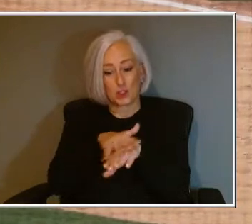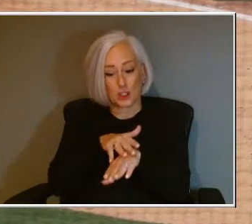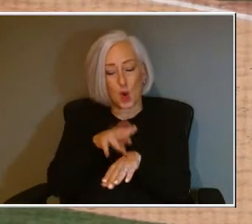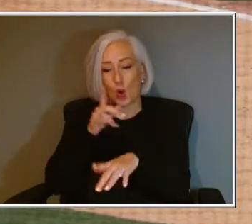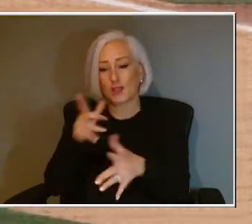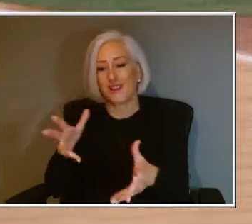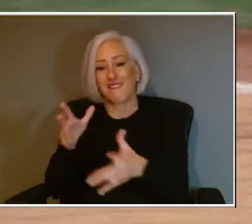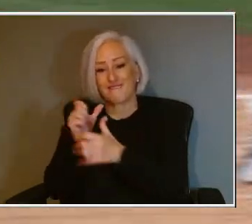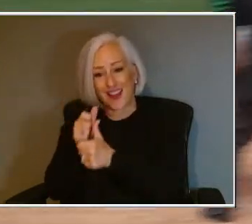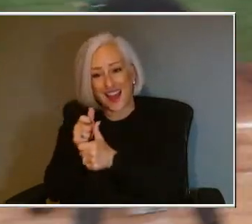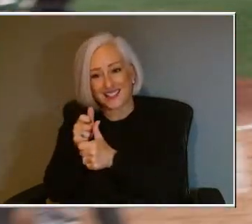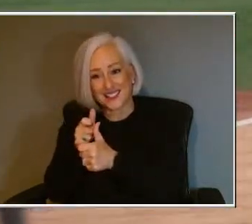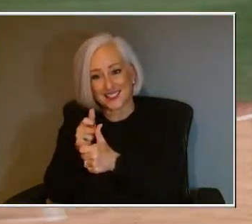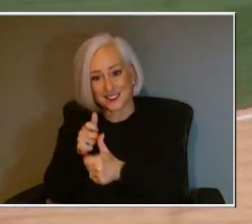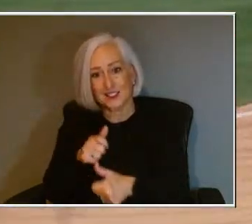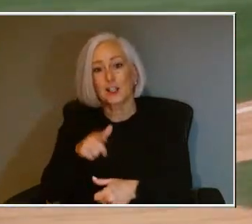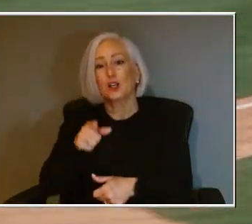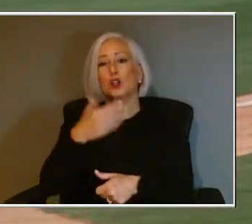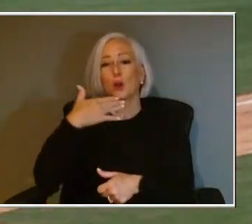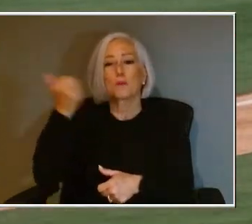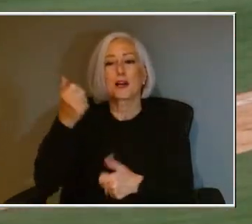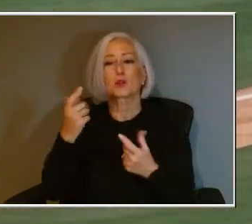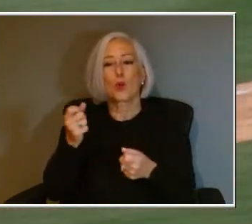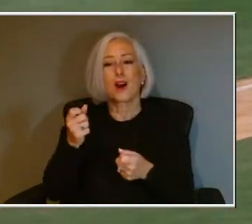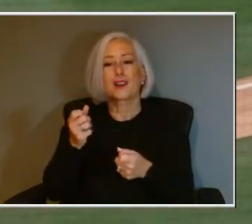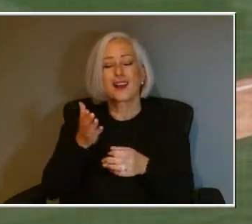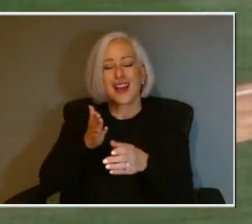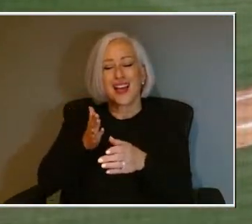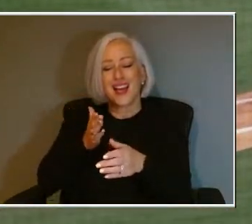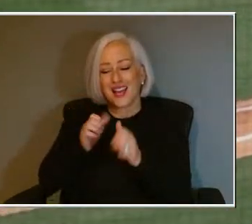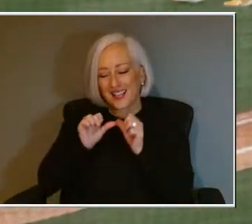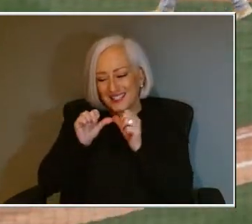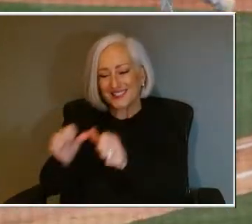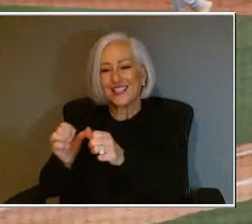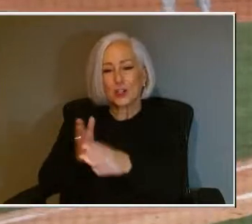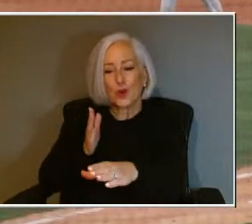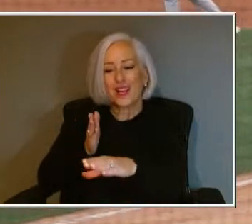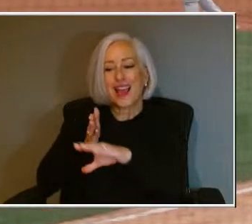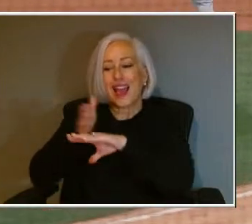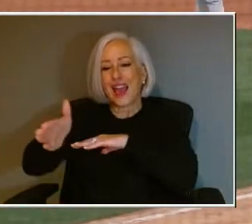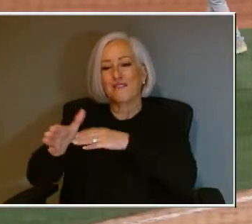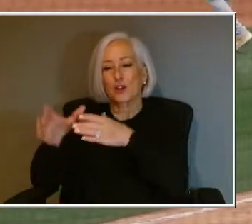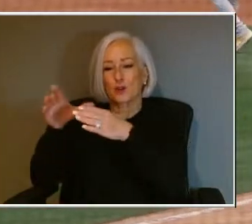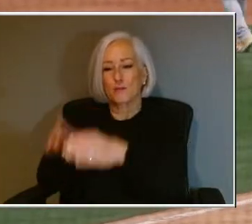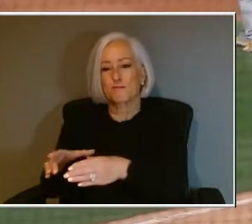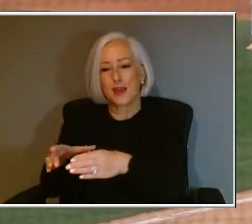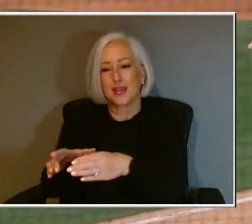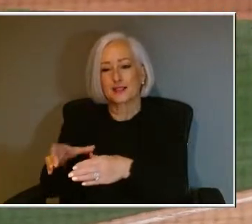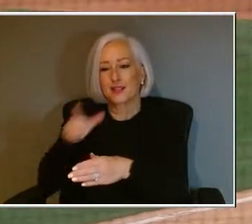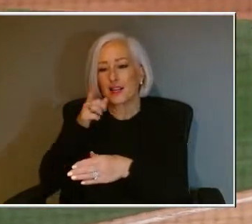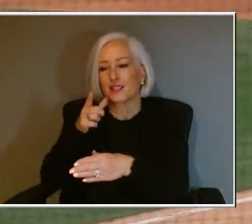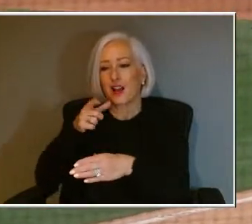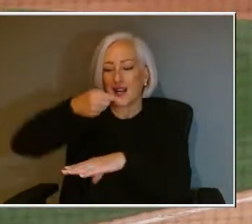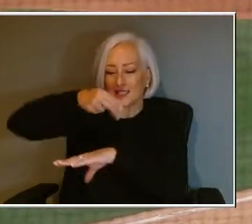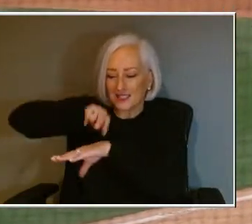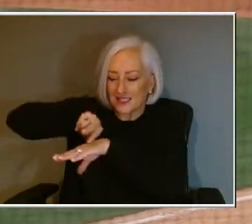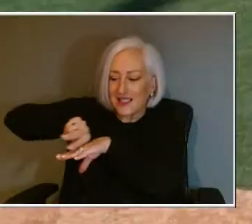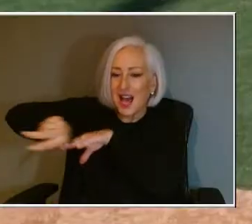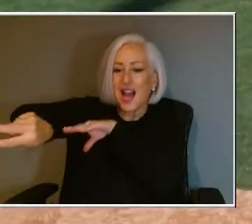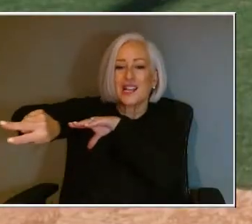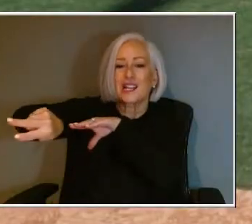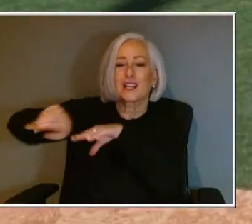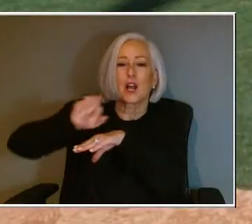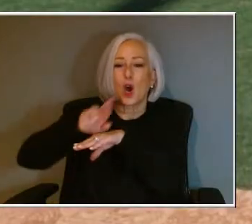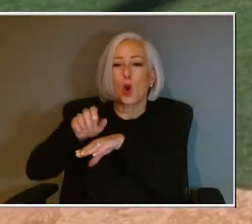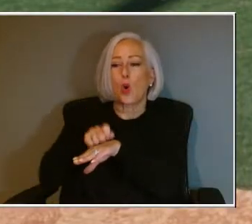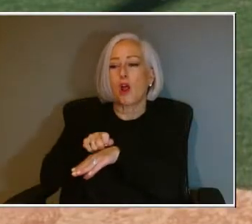served running through the base like a sprinter instead of either sliding or lunging at the bag.